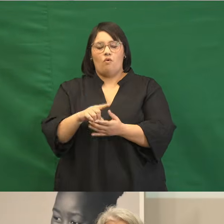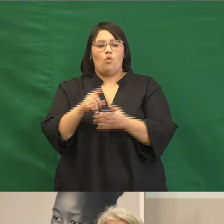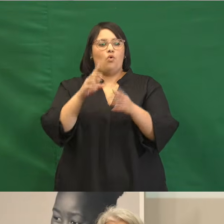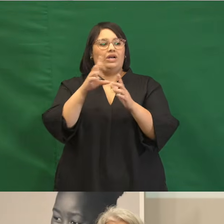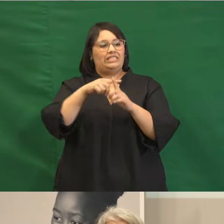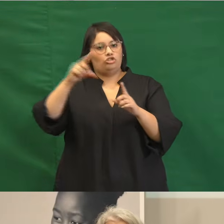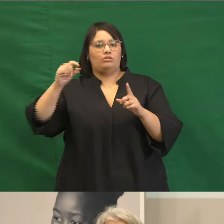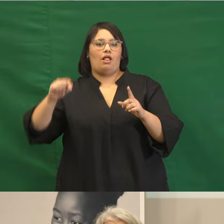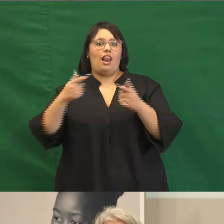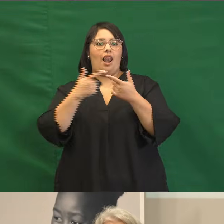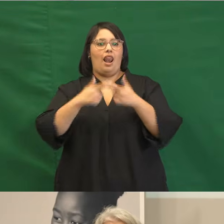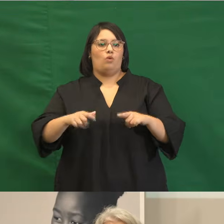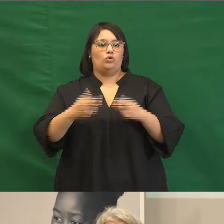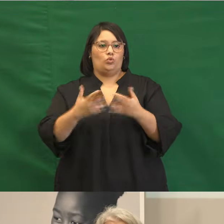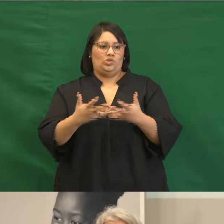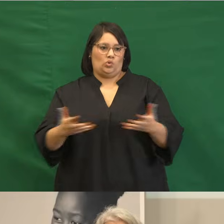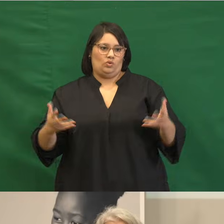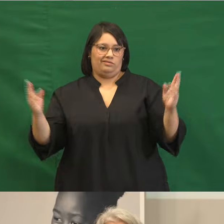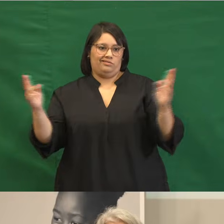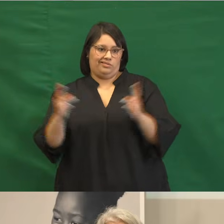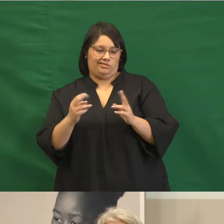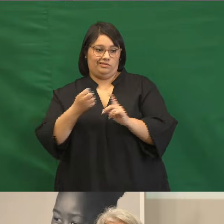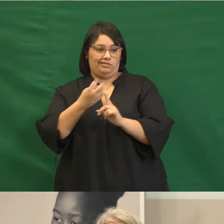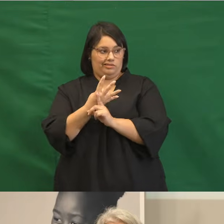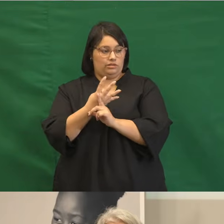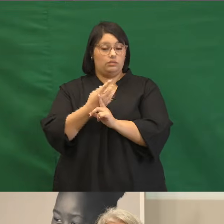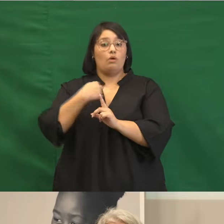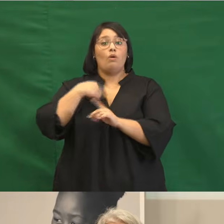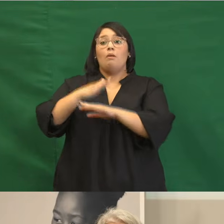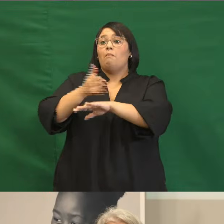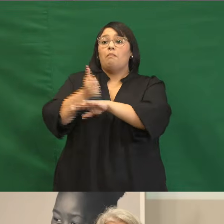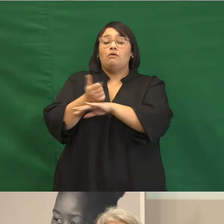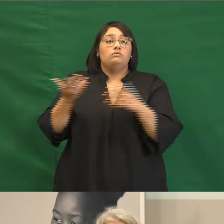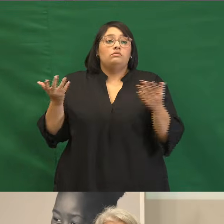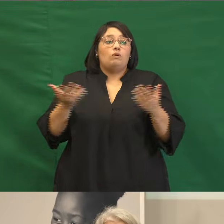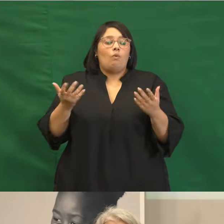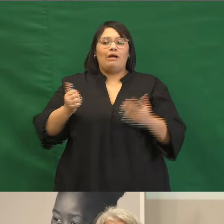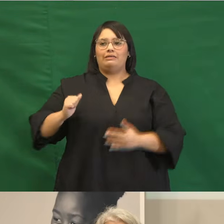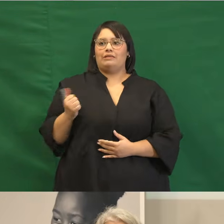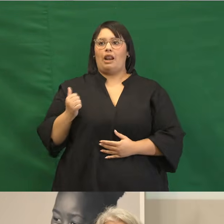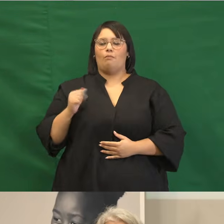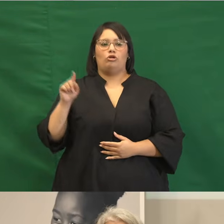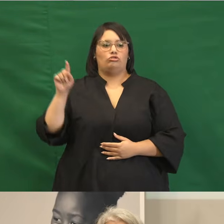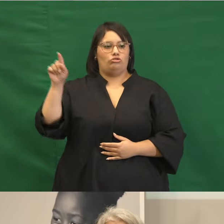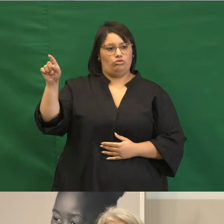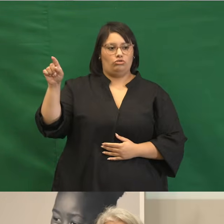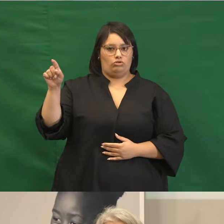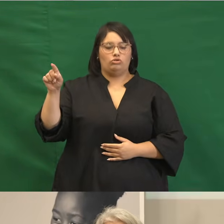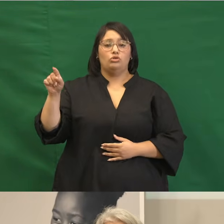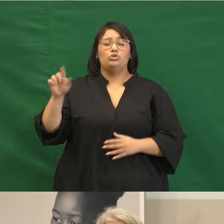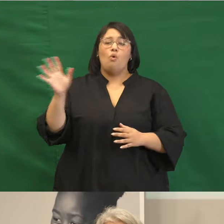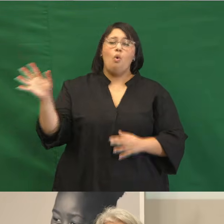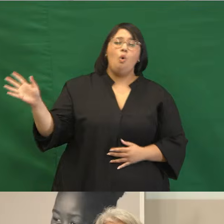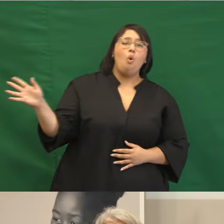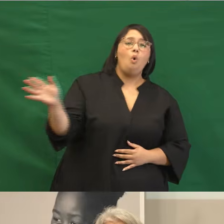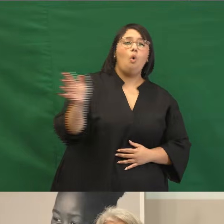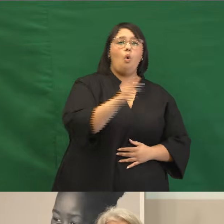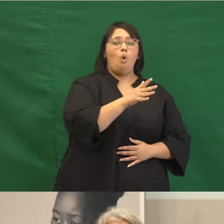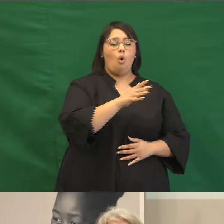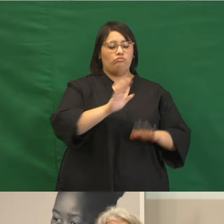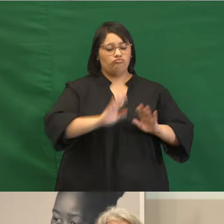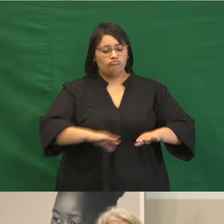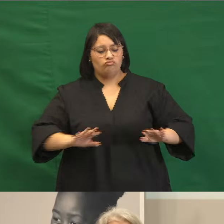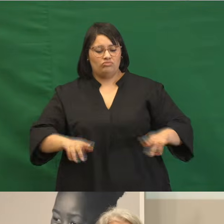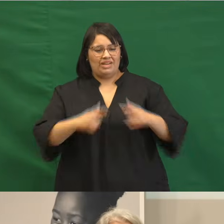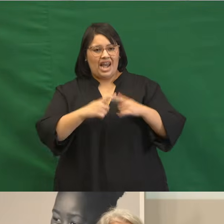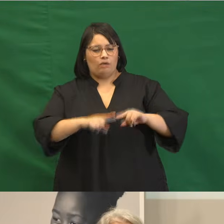We're based at Stellenbosch as the node, and we work on all child language development in